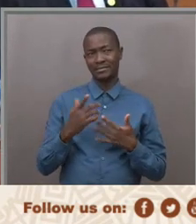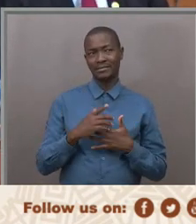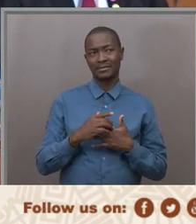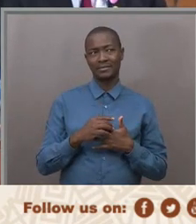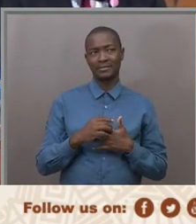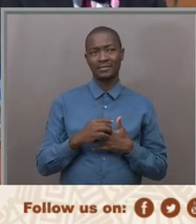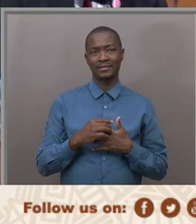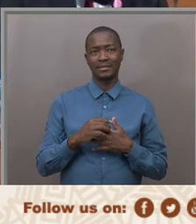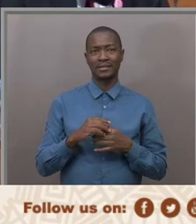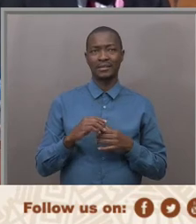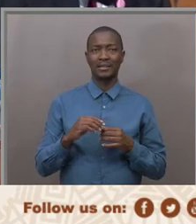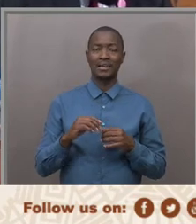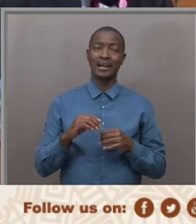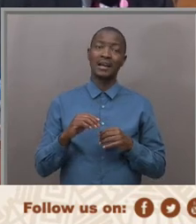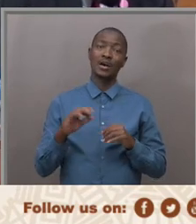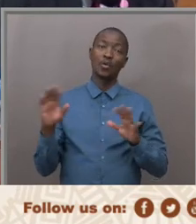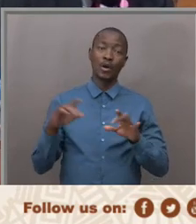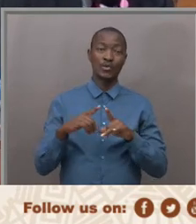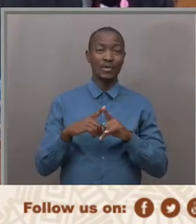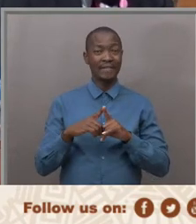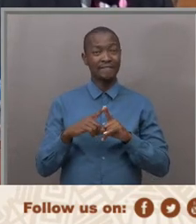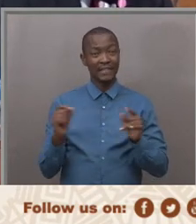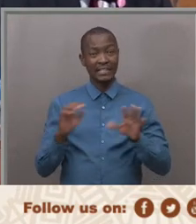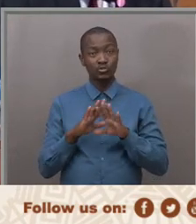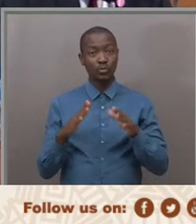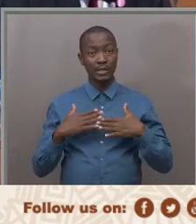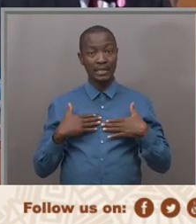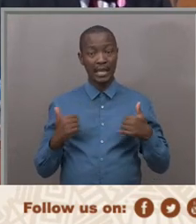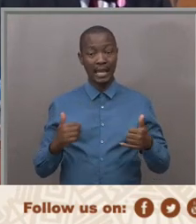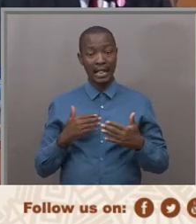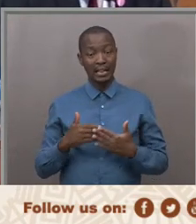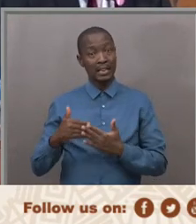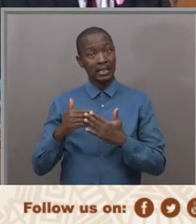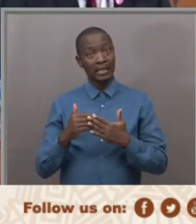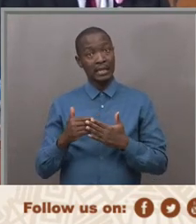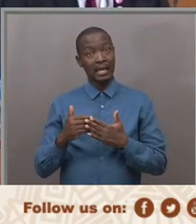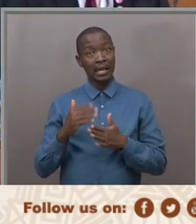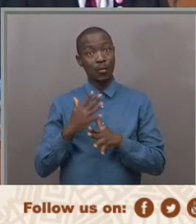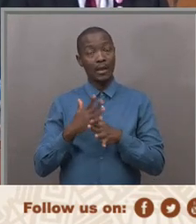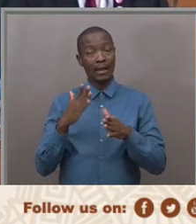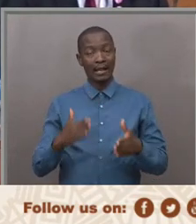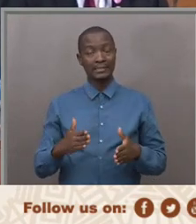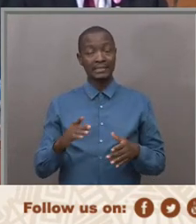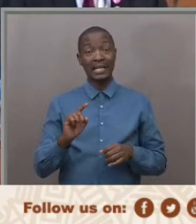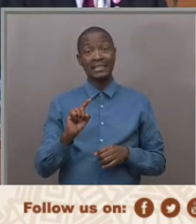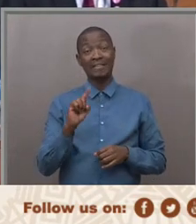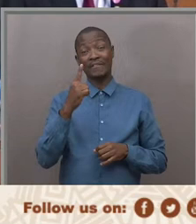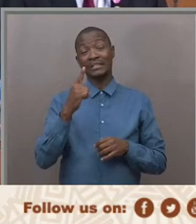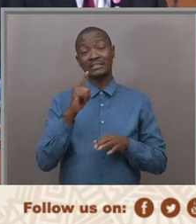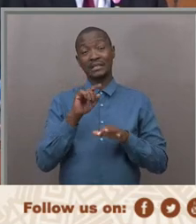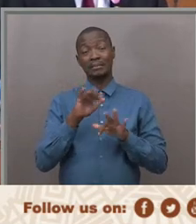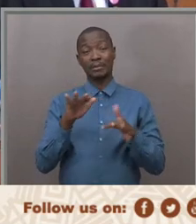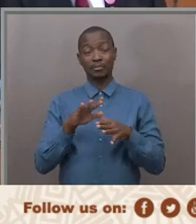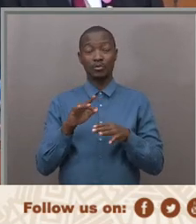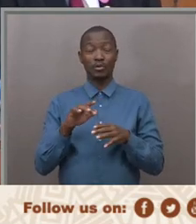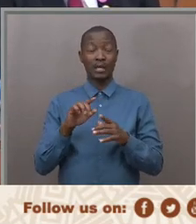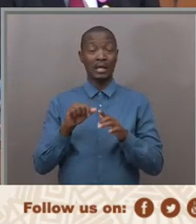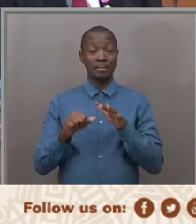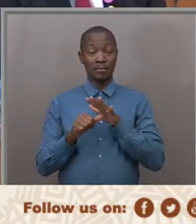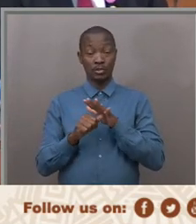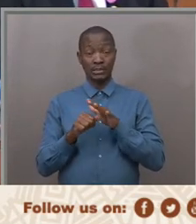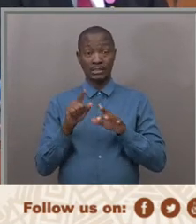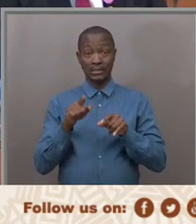after we are done with the healthcare workers, that those are going to be the critical area of concern for